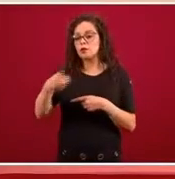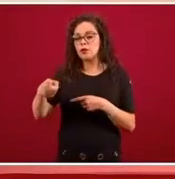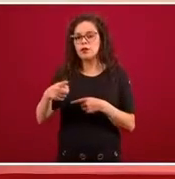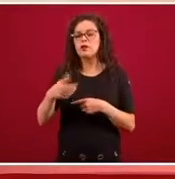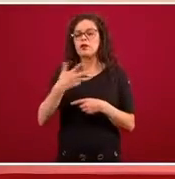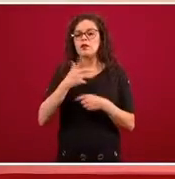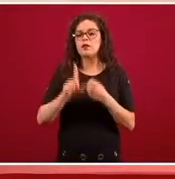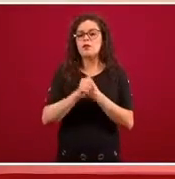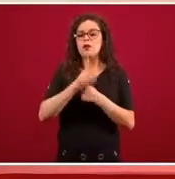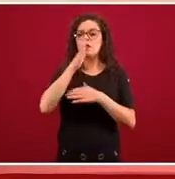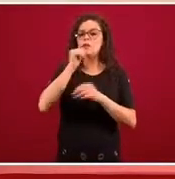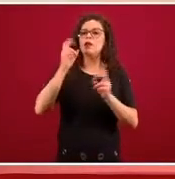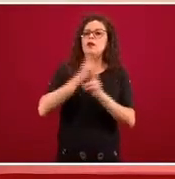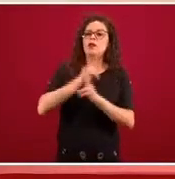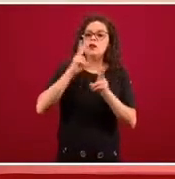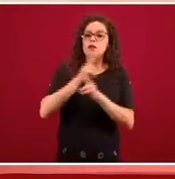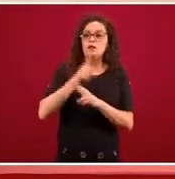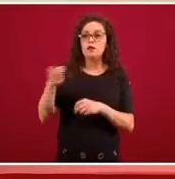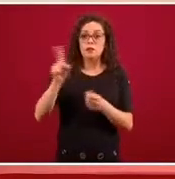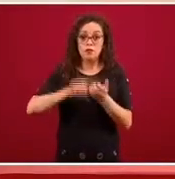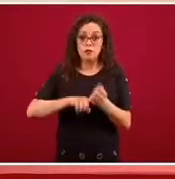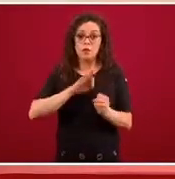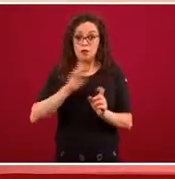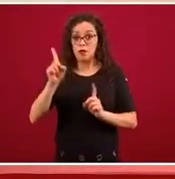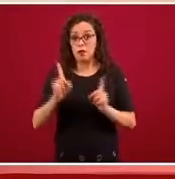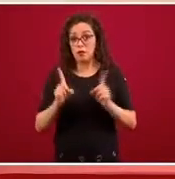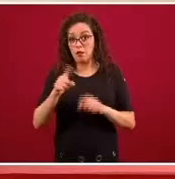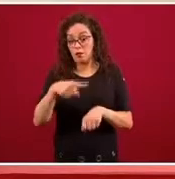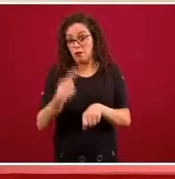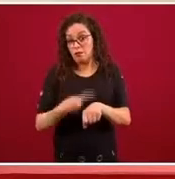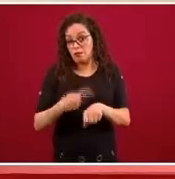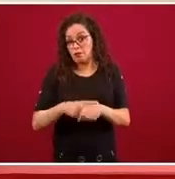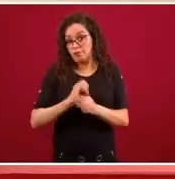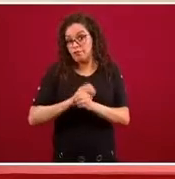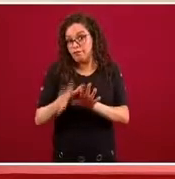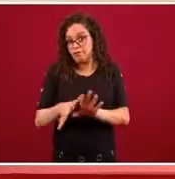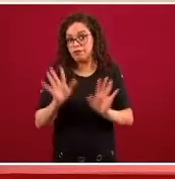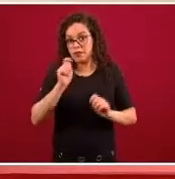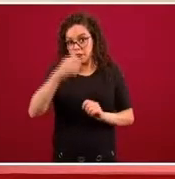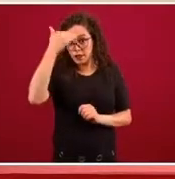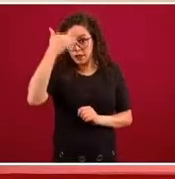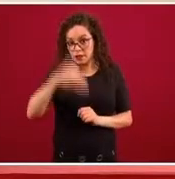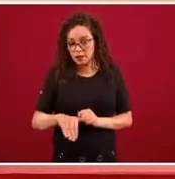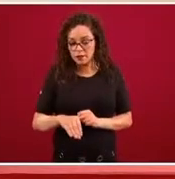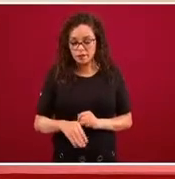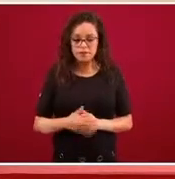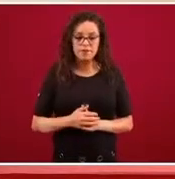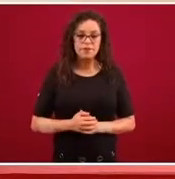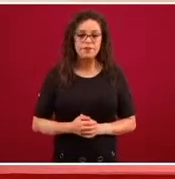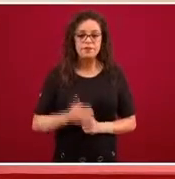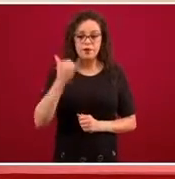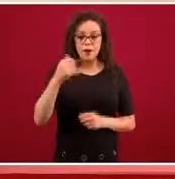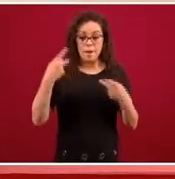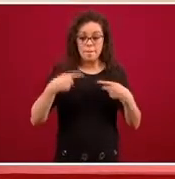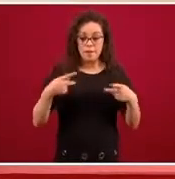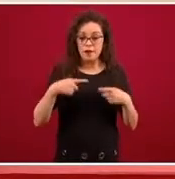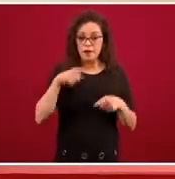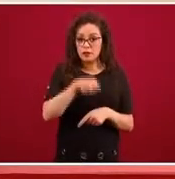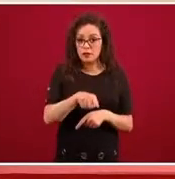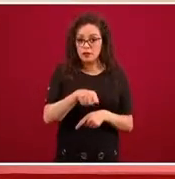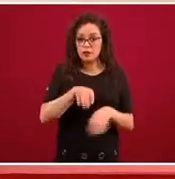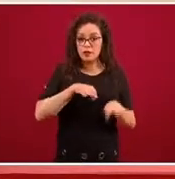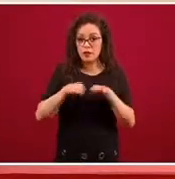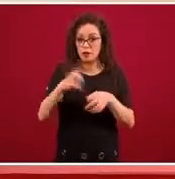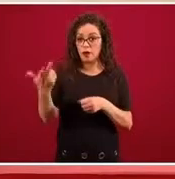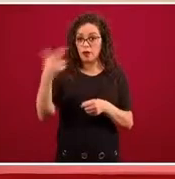non-COVID hospitals or non-COVID units, there is the possibility of a suspect case going to that hospital,